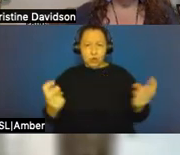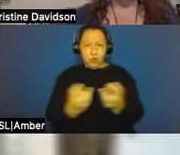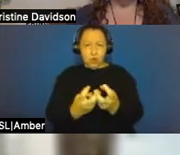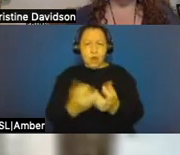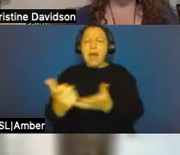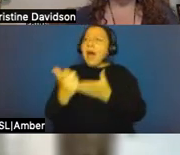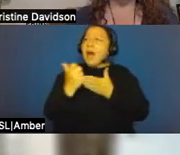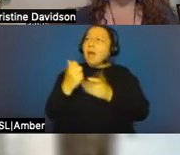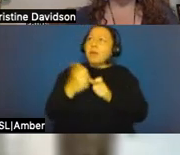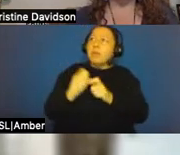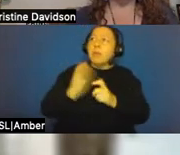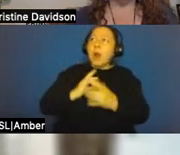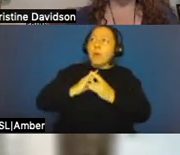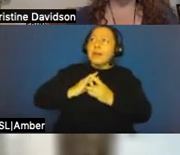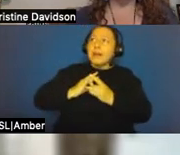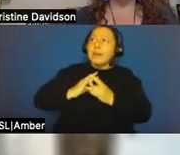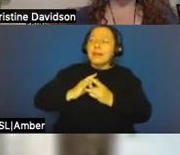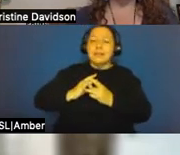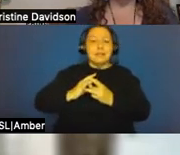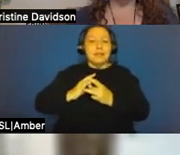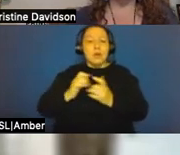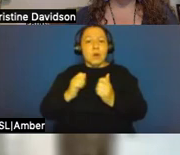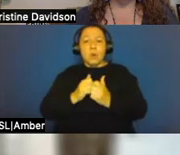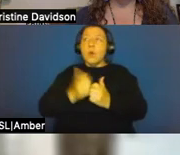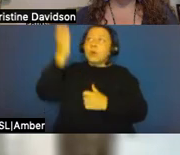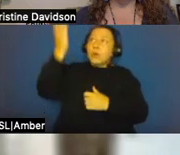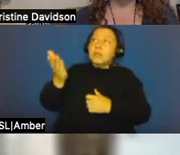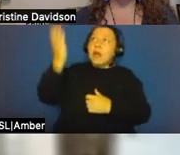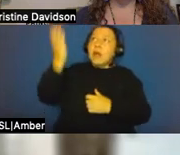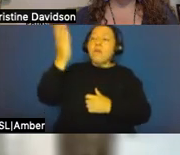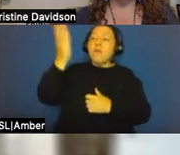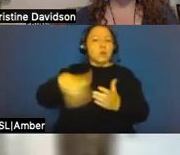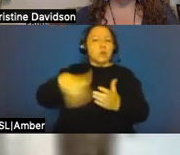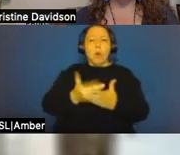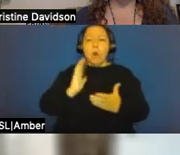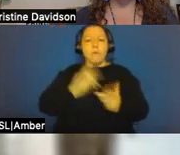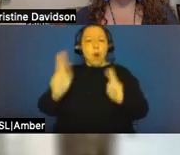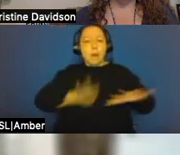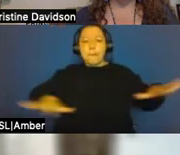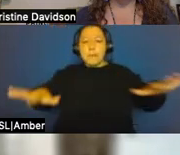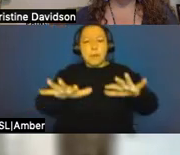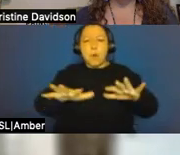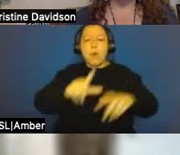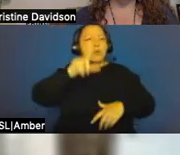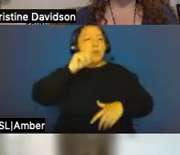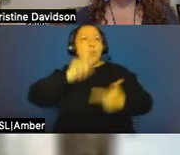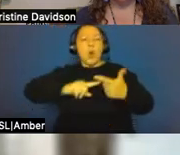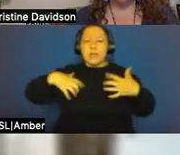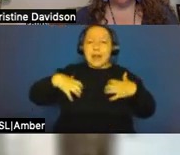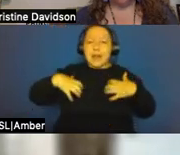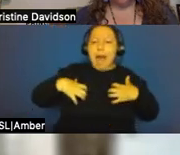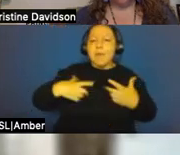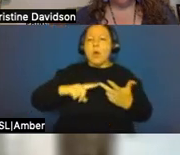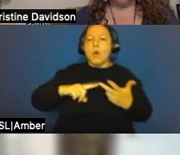remember our connectedness to you, to all of our people, to the birds, to the animals, to